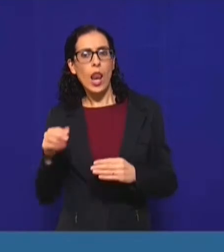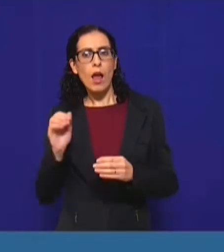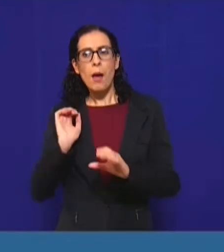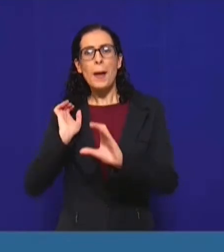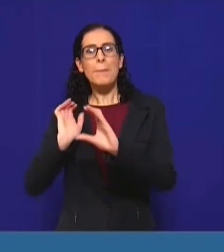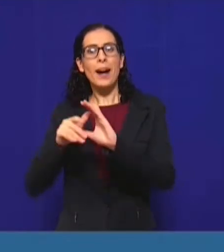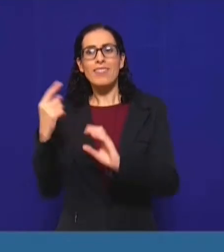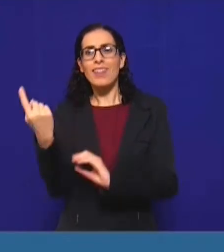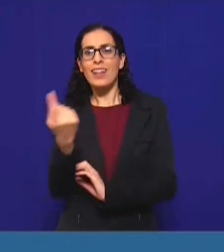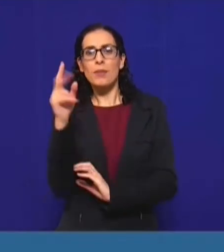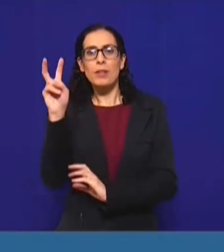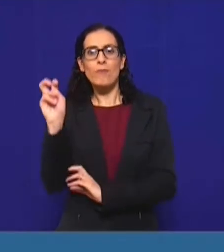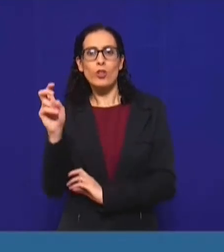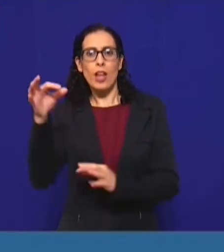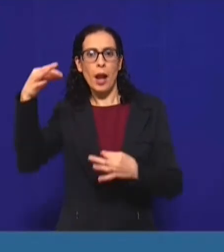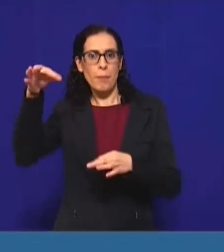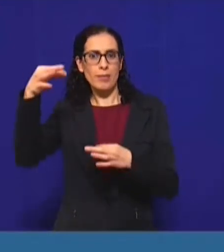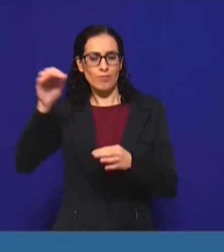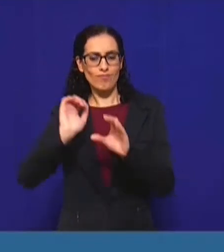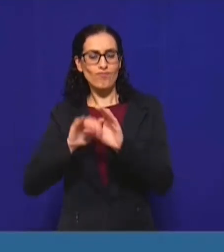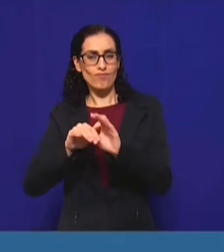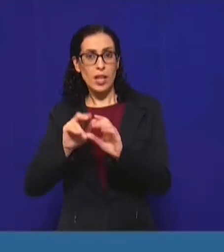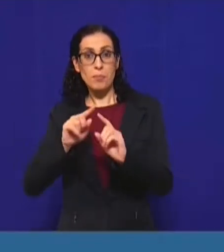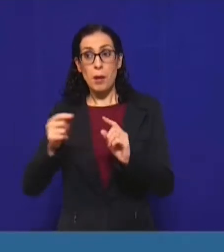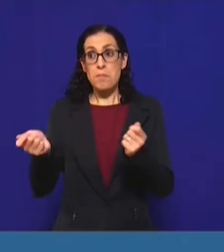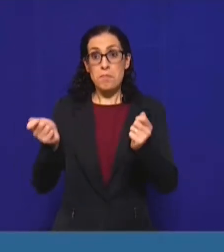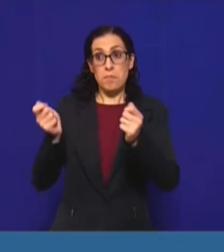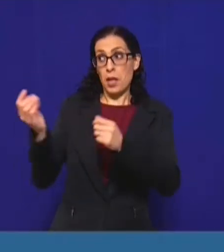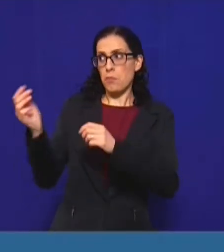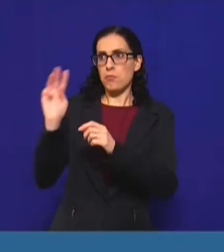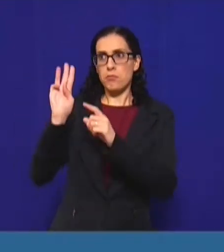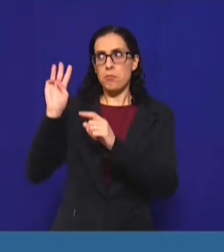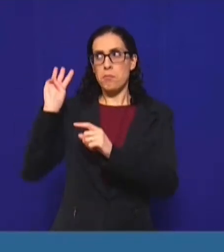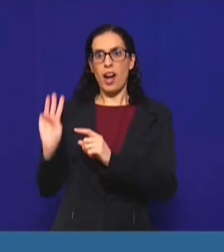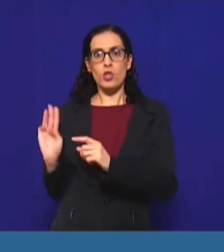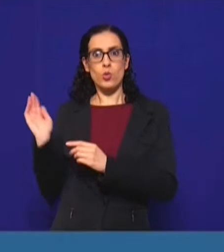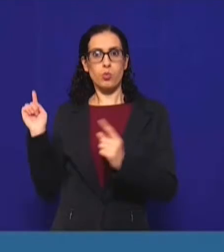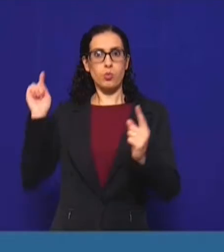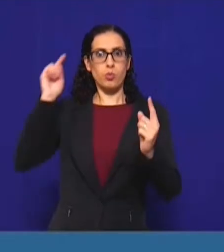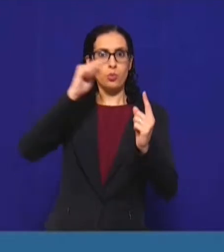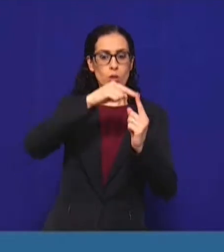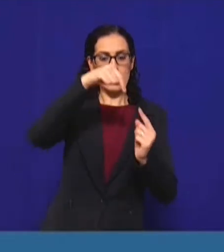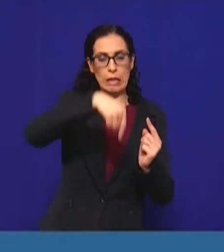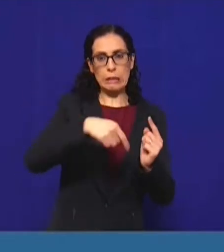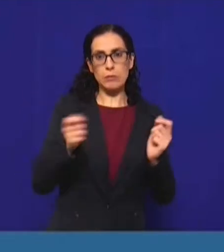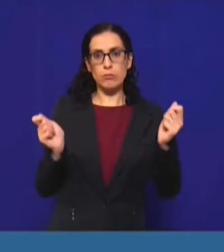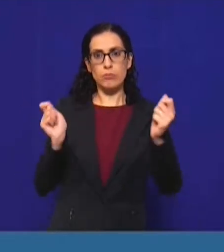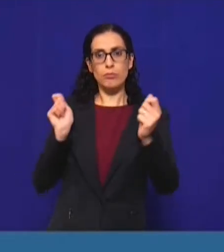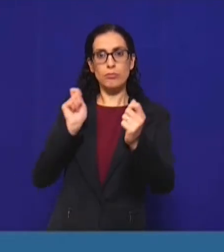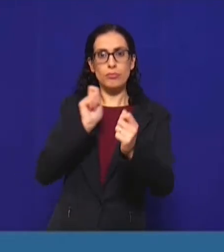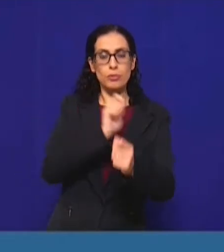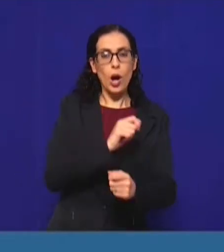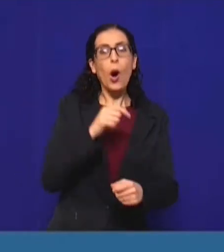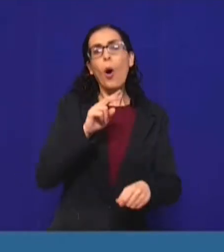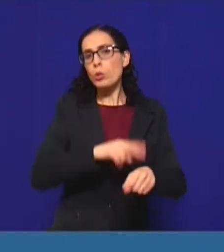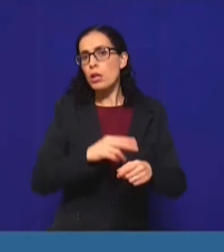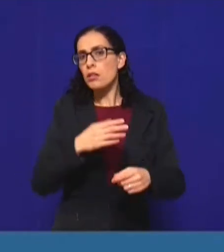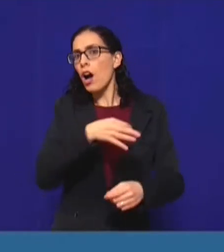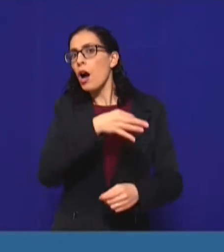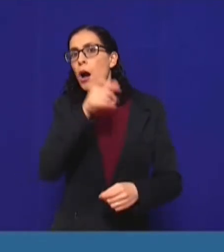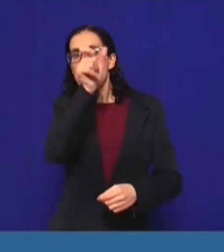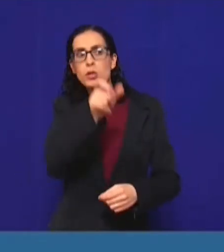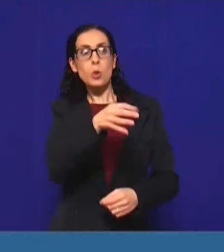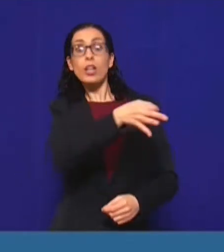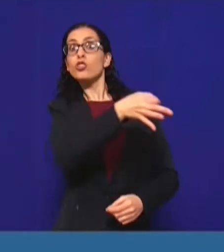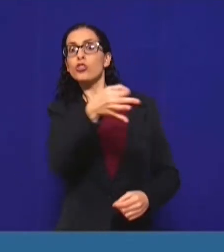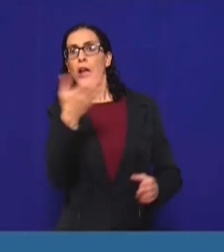dik il-lista, però wkoll minn Marzu law nistgħu nifhmu li jkun hemm iktar persuni li żviluppaw dawn il-komplikazzjonijiet, allura aħna